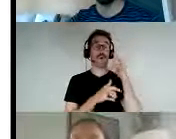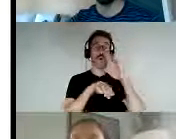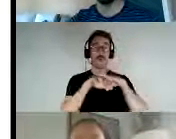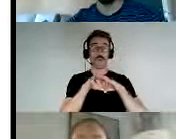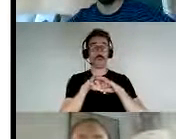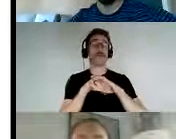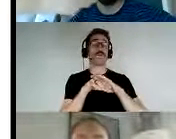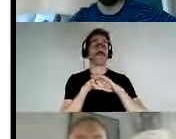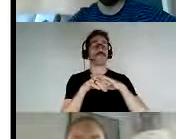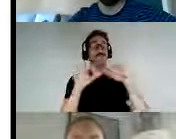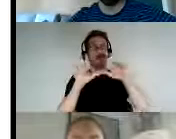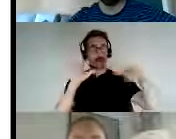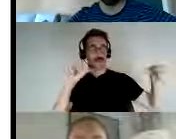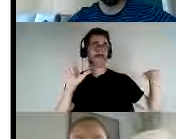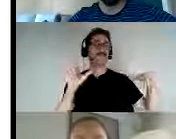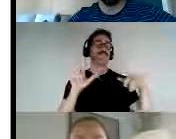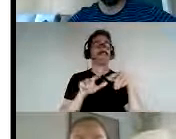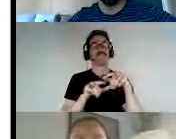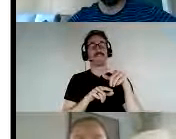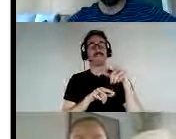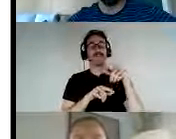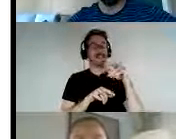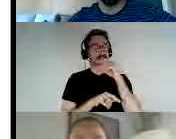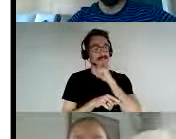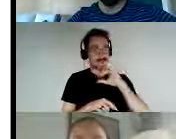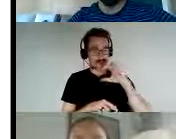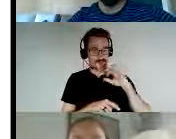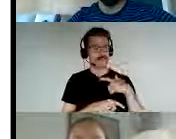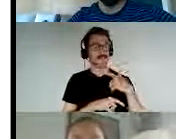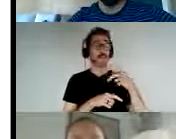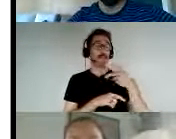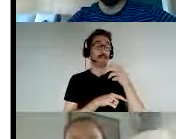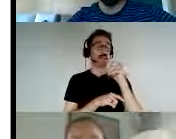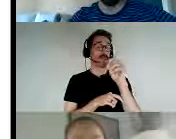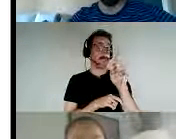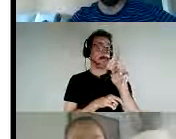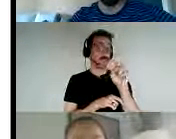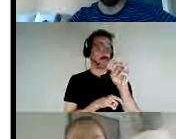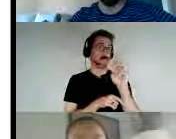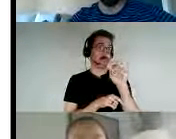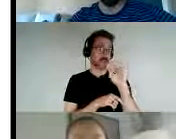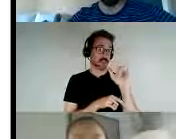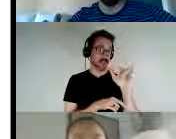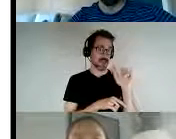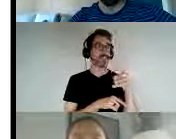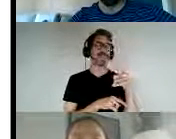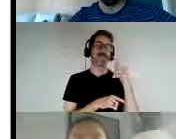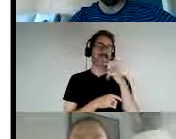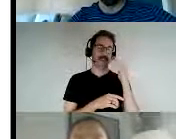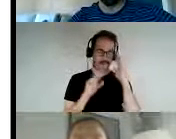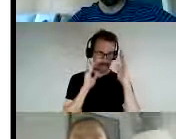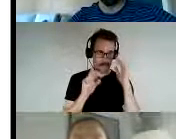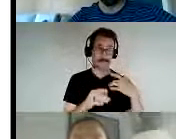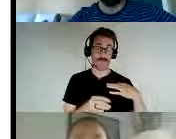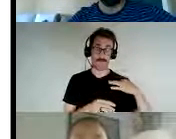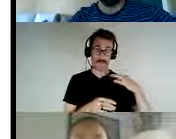seniors. We're so happy to see all of you. Patrick Slaney, I want to say hello. Thank you. You have been our volunteer for